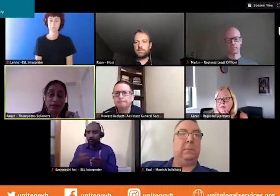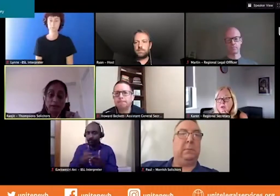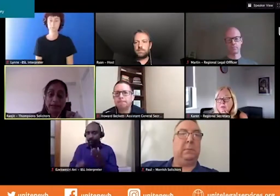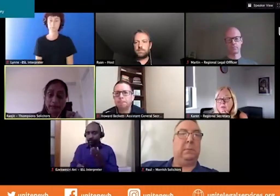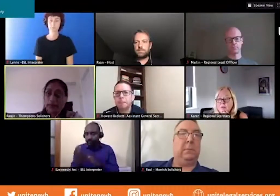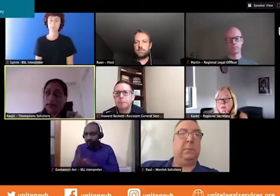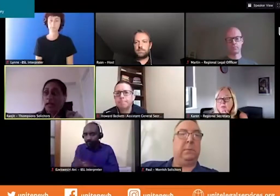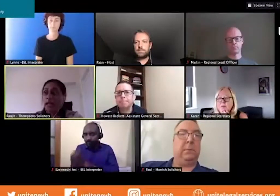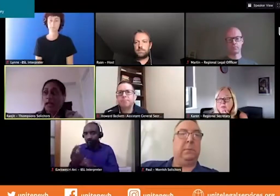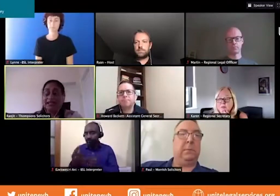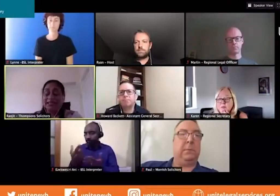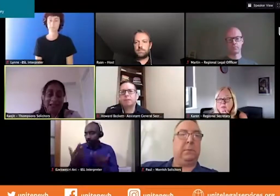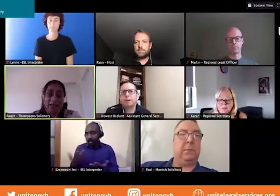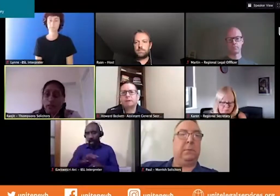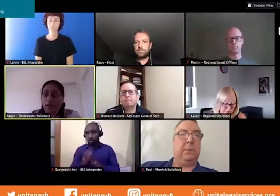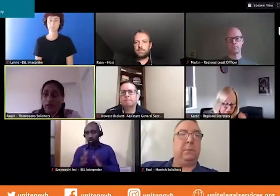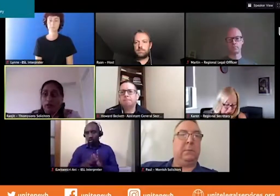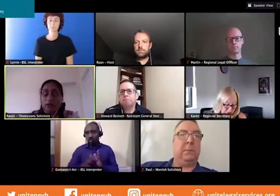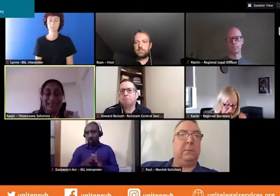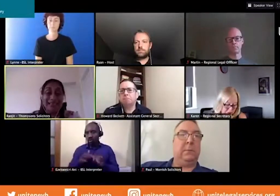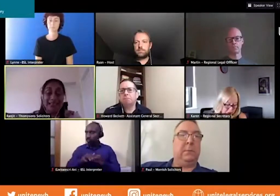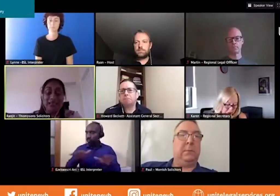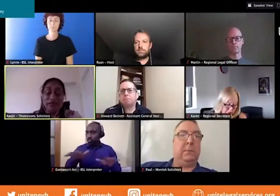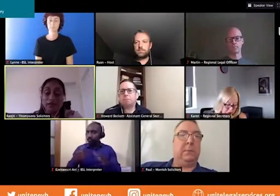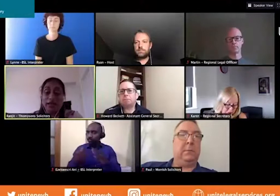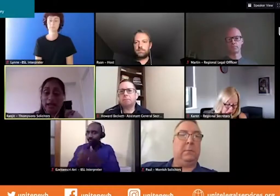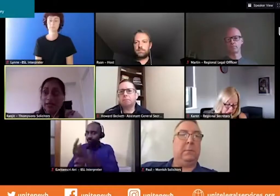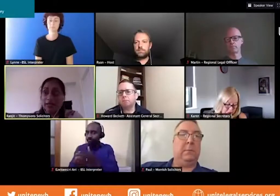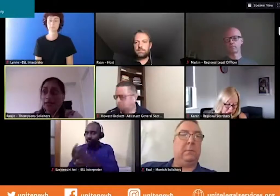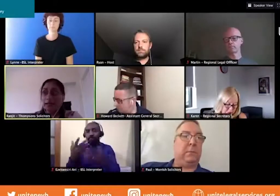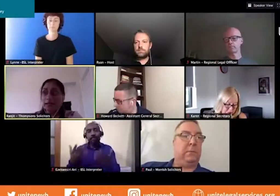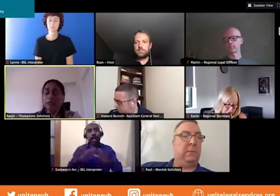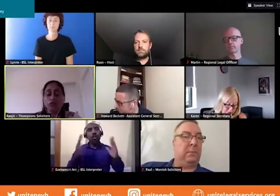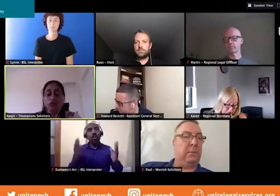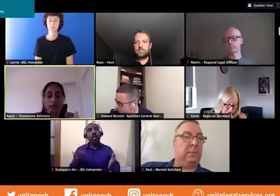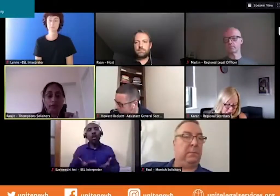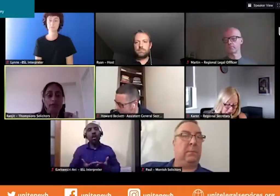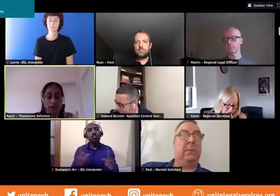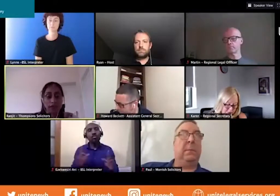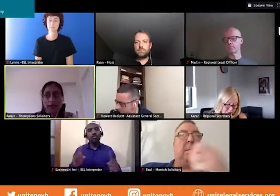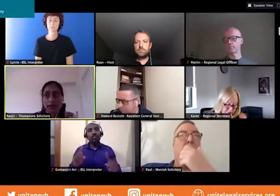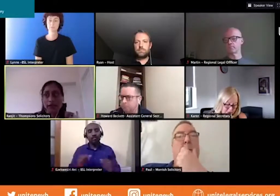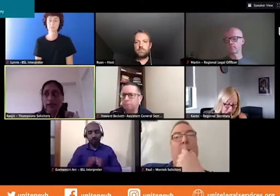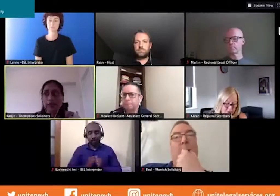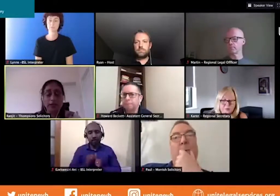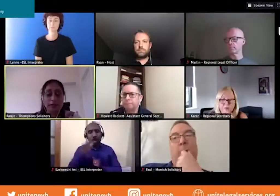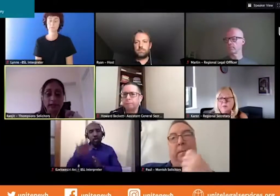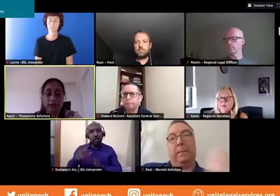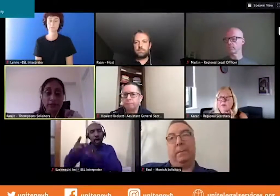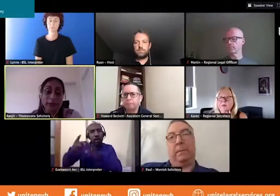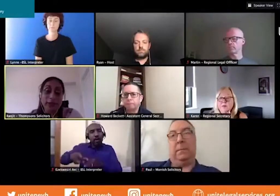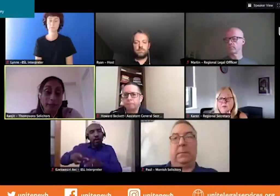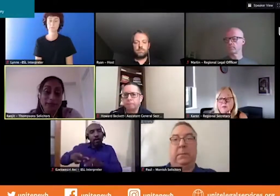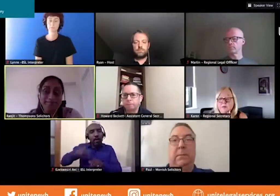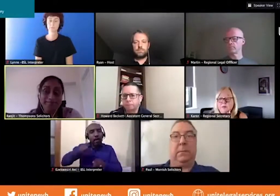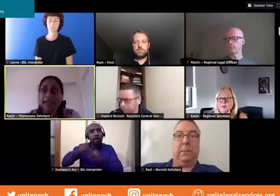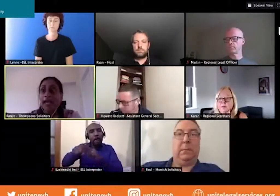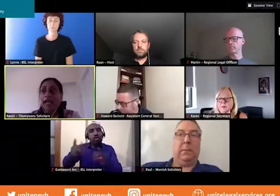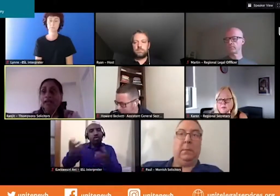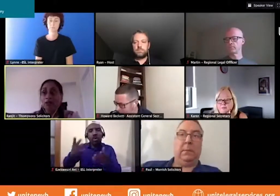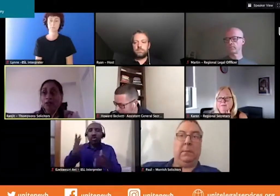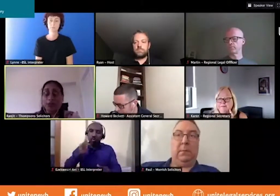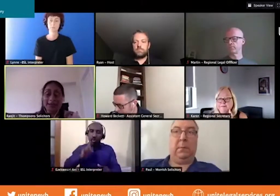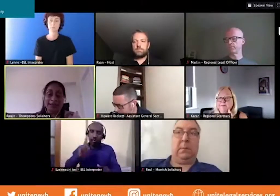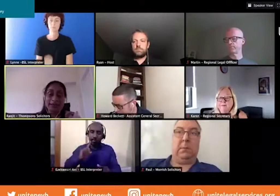current climate. In today's world, it's still the case that the majority of childcare is provided for by women.